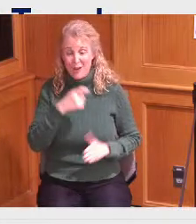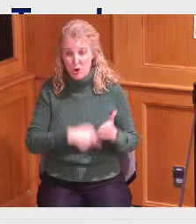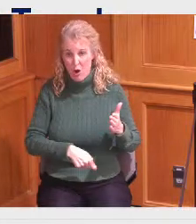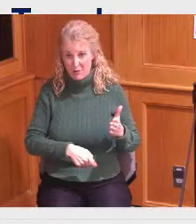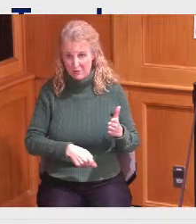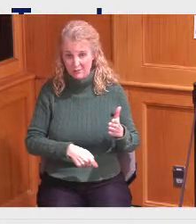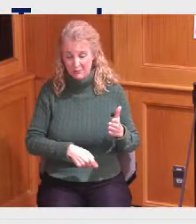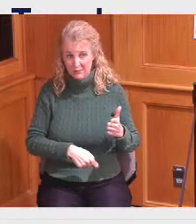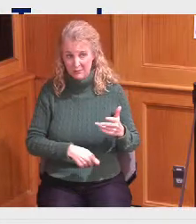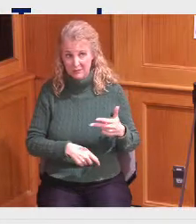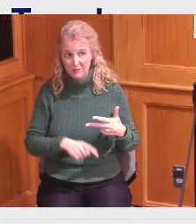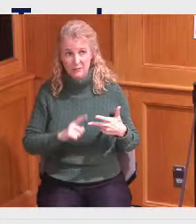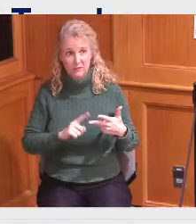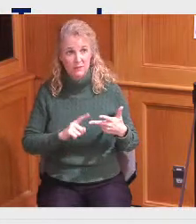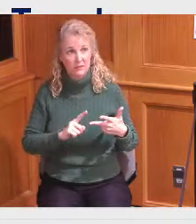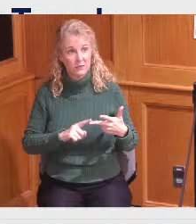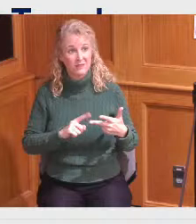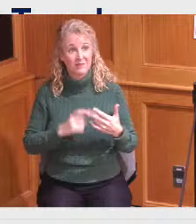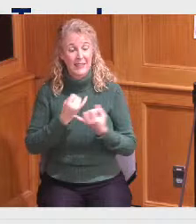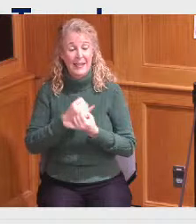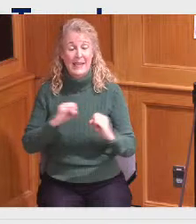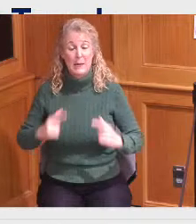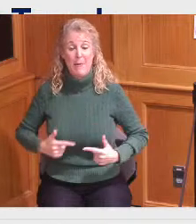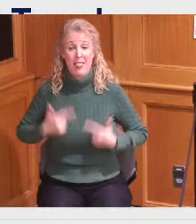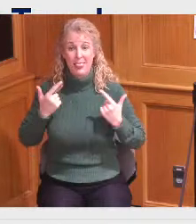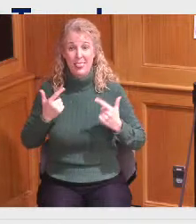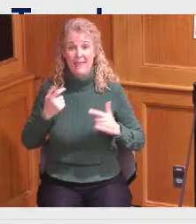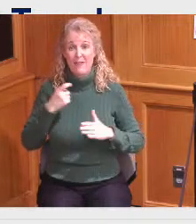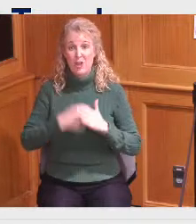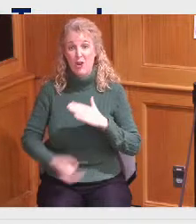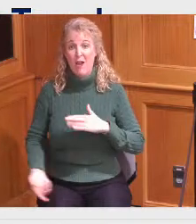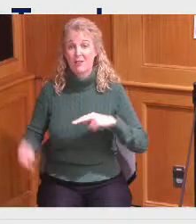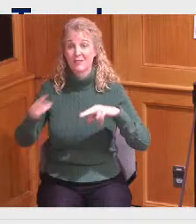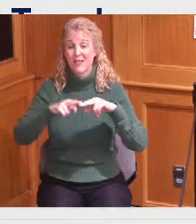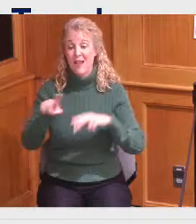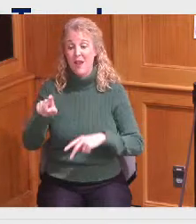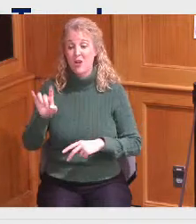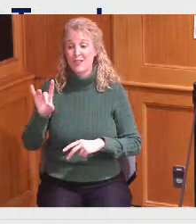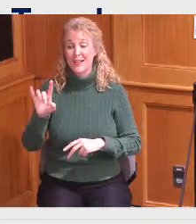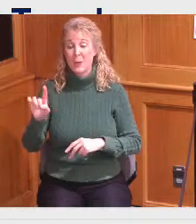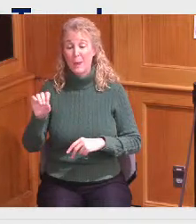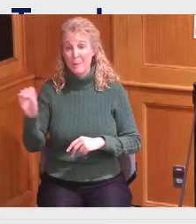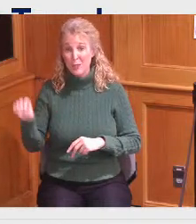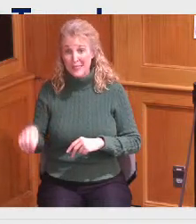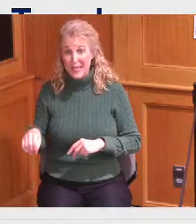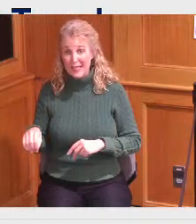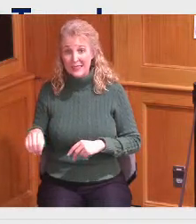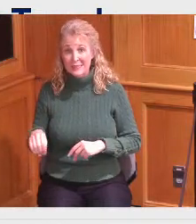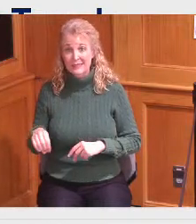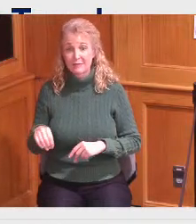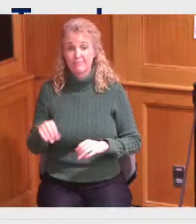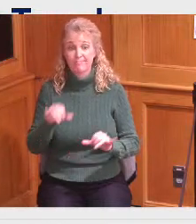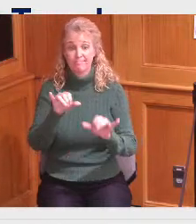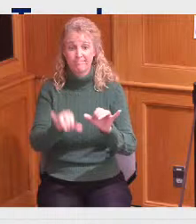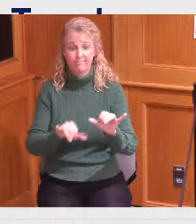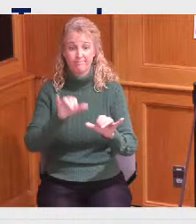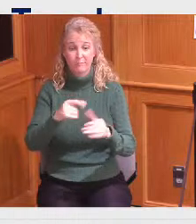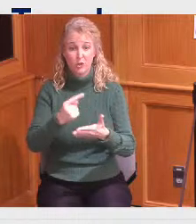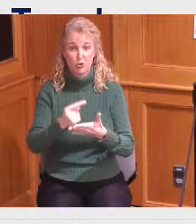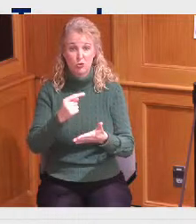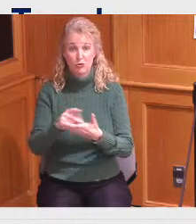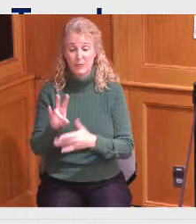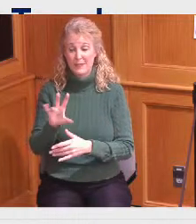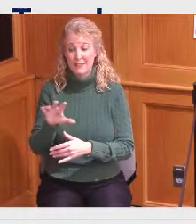that out as well. Independent living cost up 181%, residential treatment up